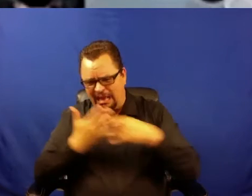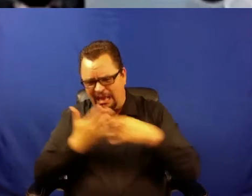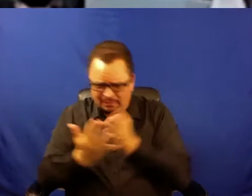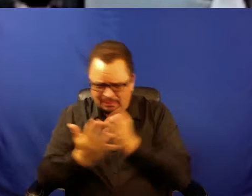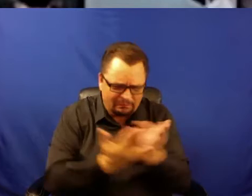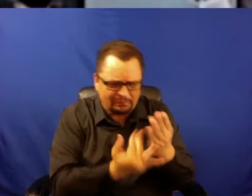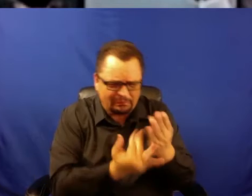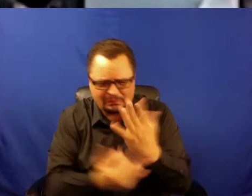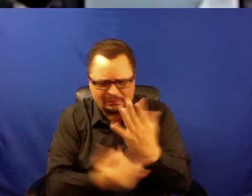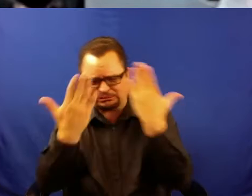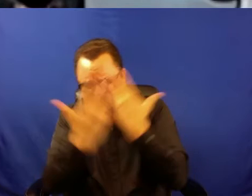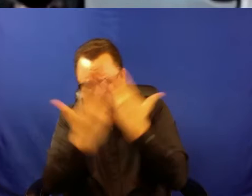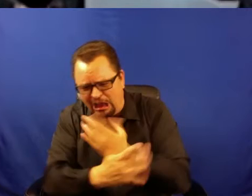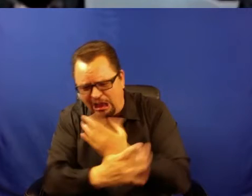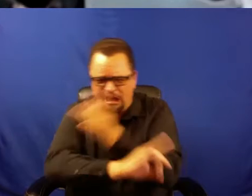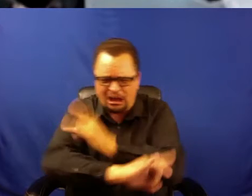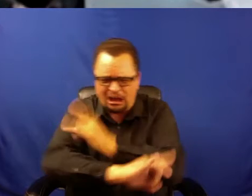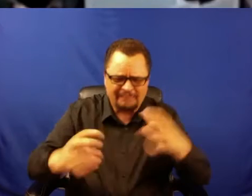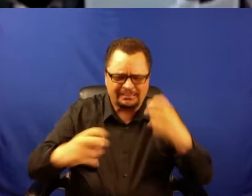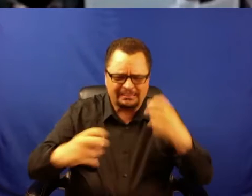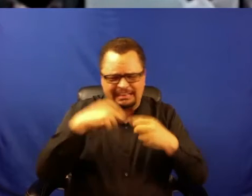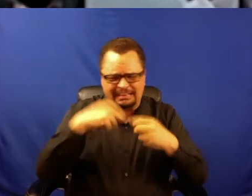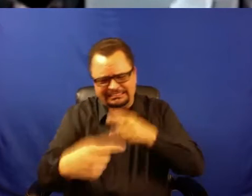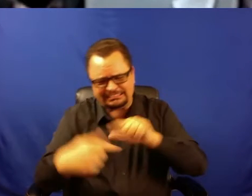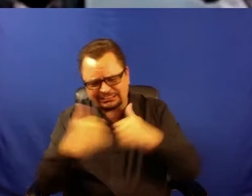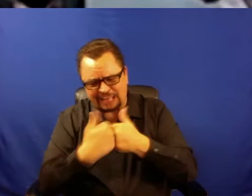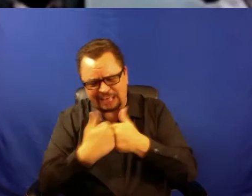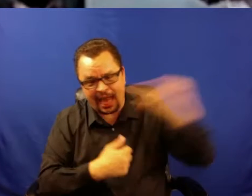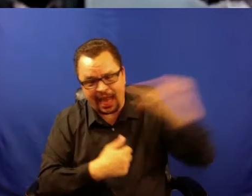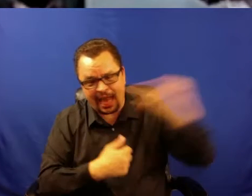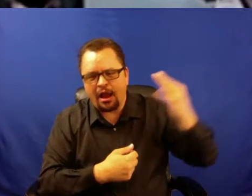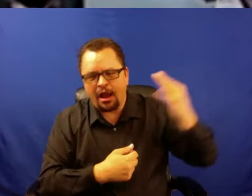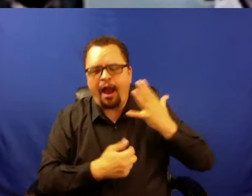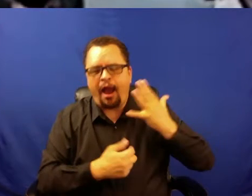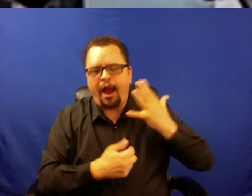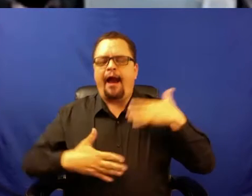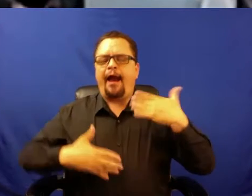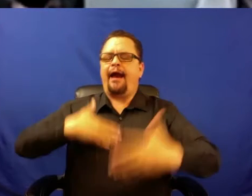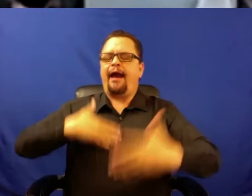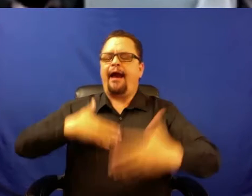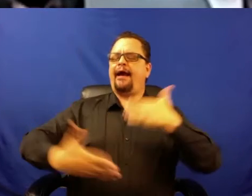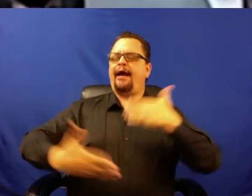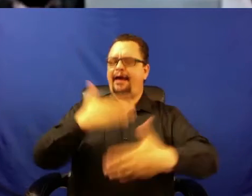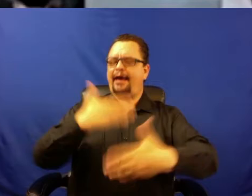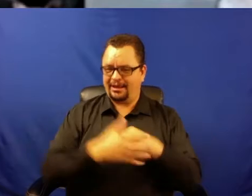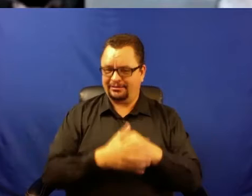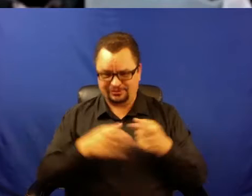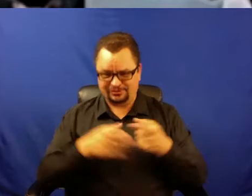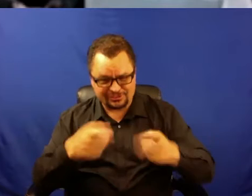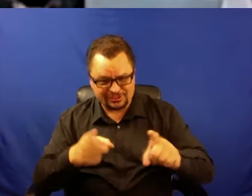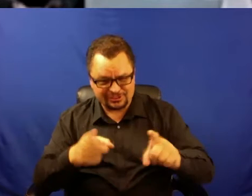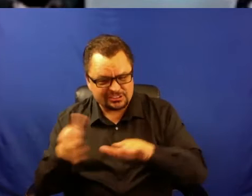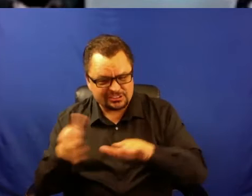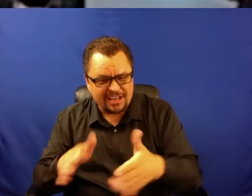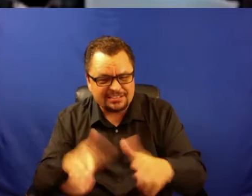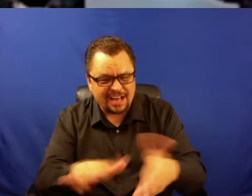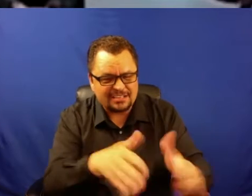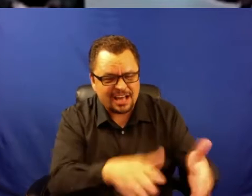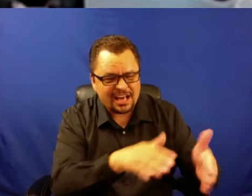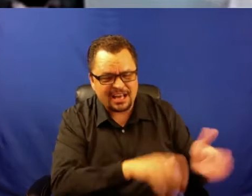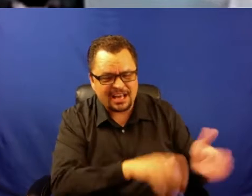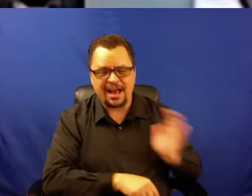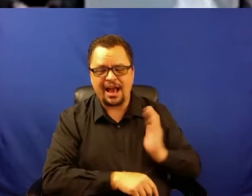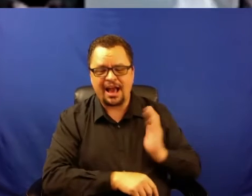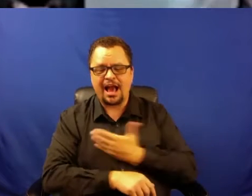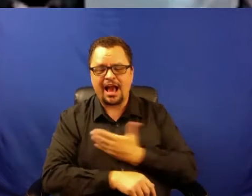death. It's marked by division in our community, that they may see your good